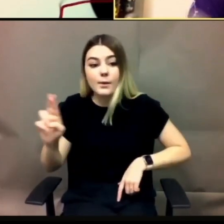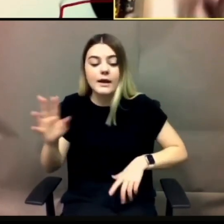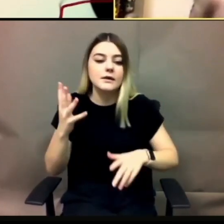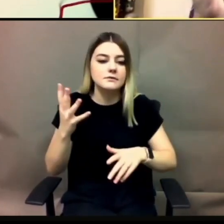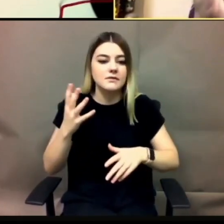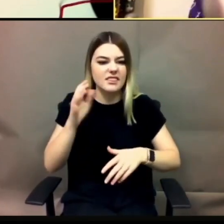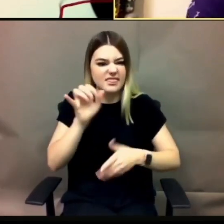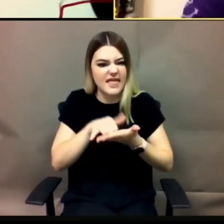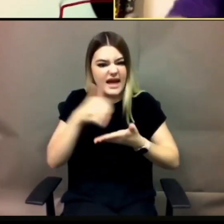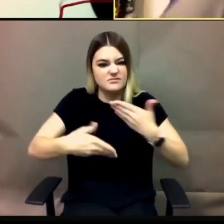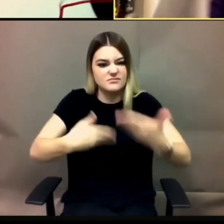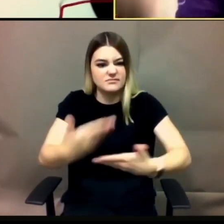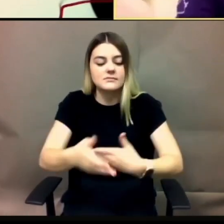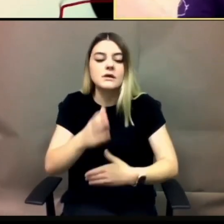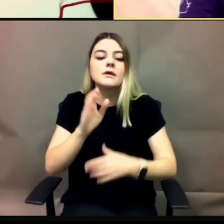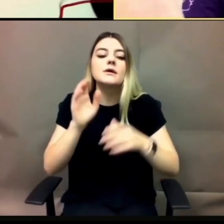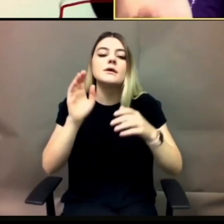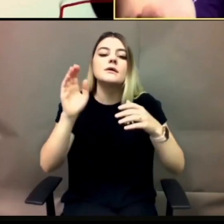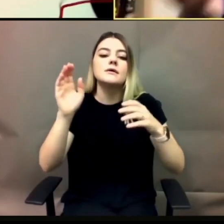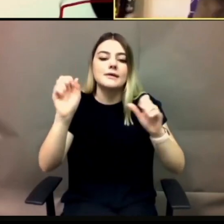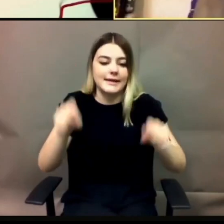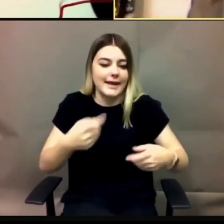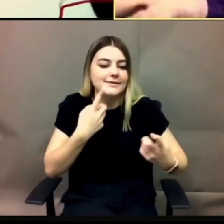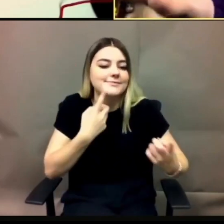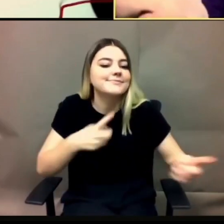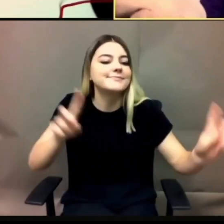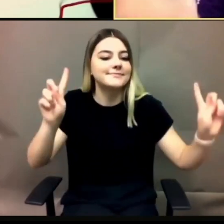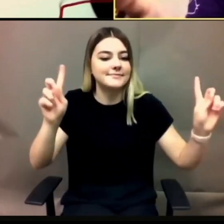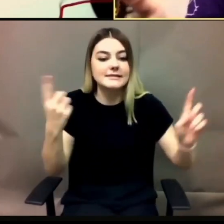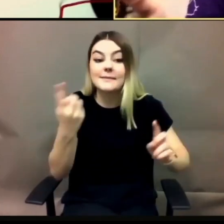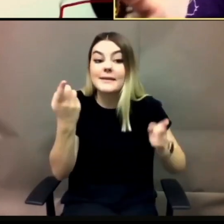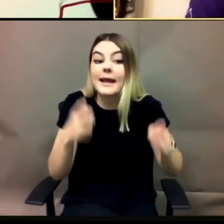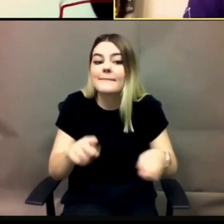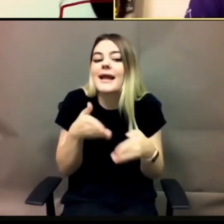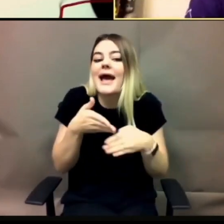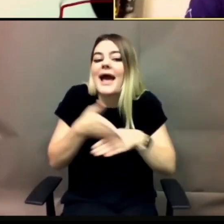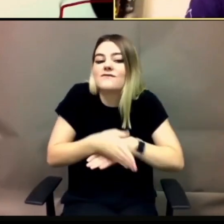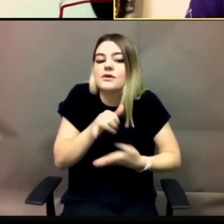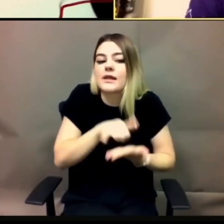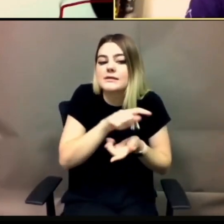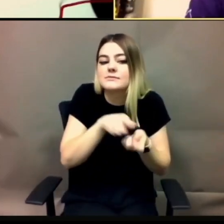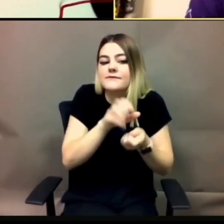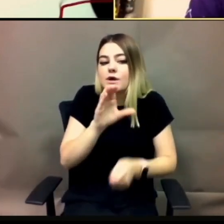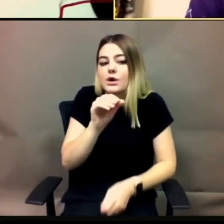then you can make something happen only after that whole code was entered. And